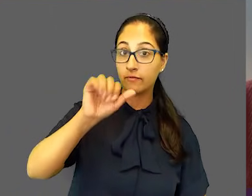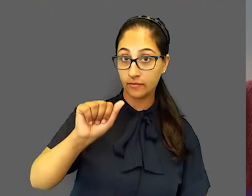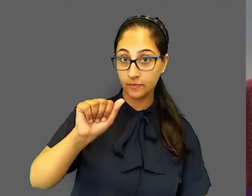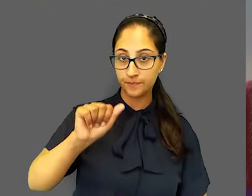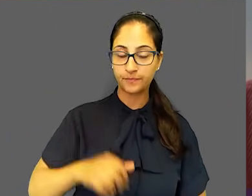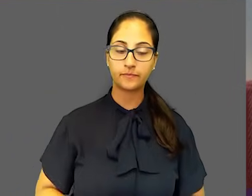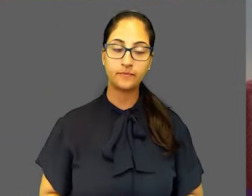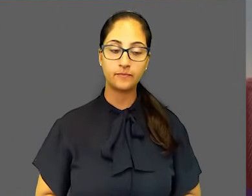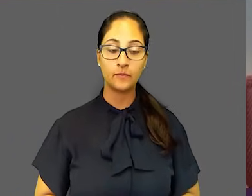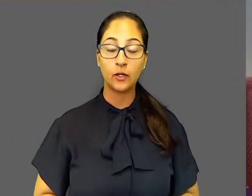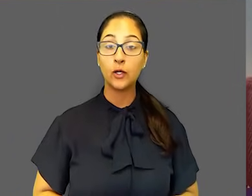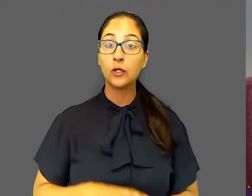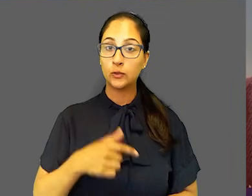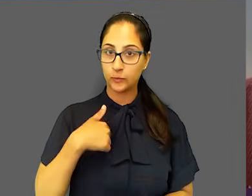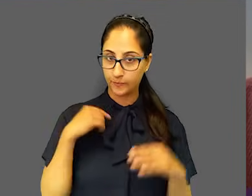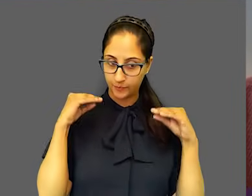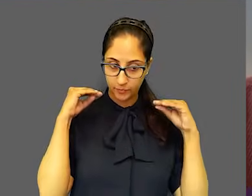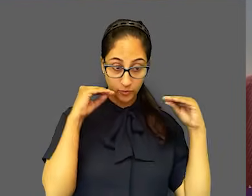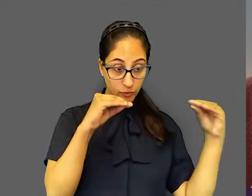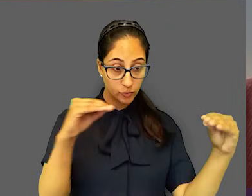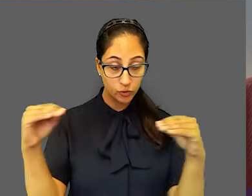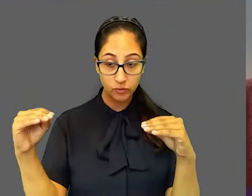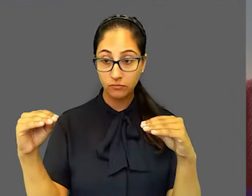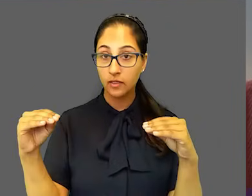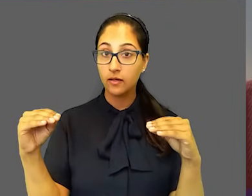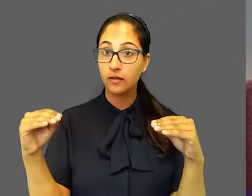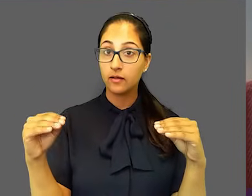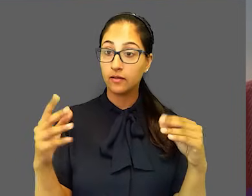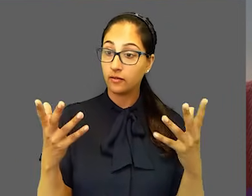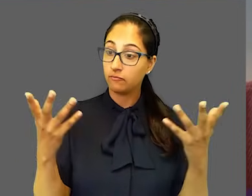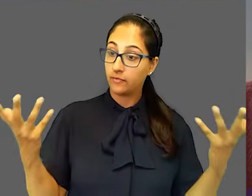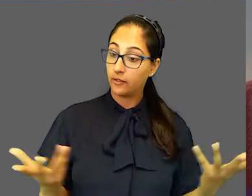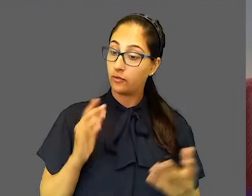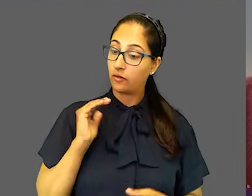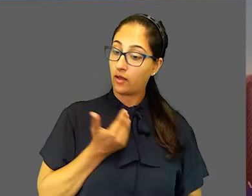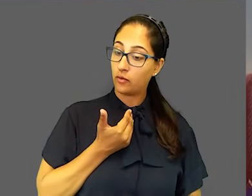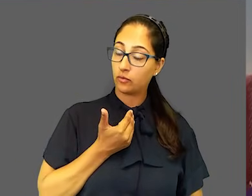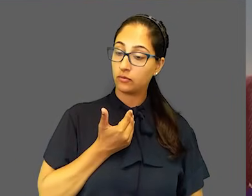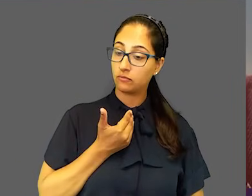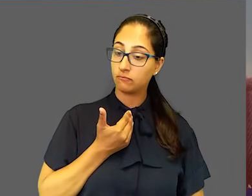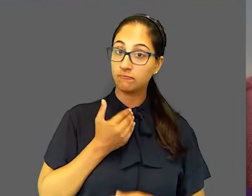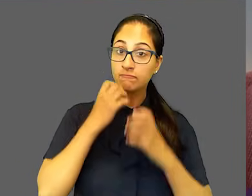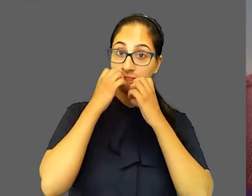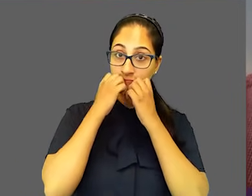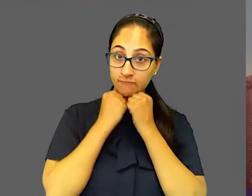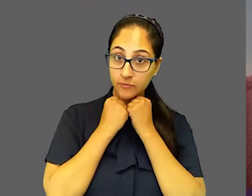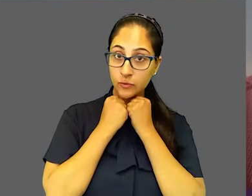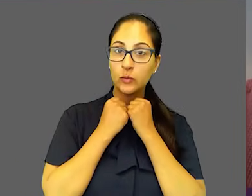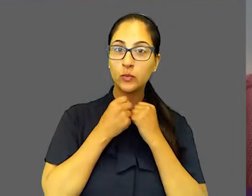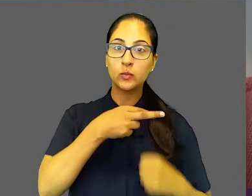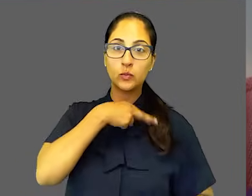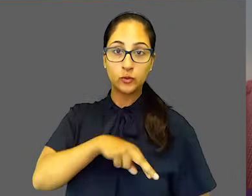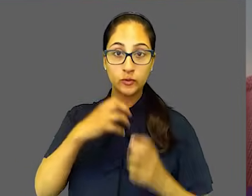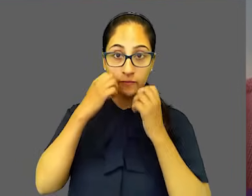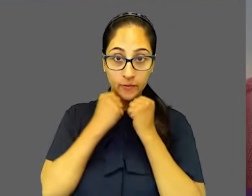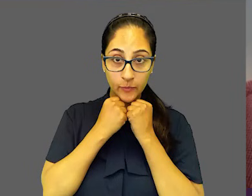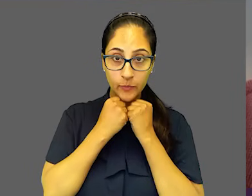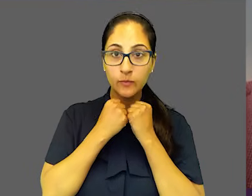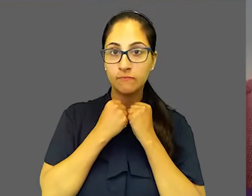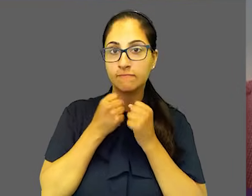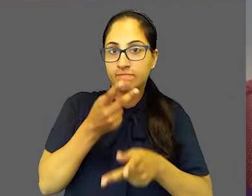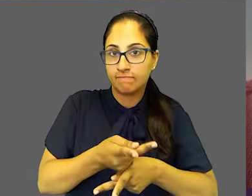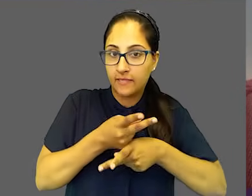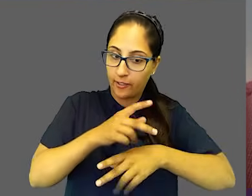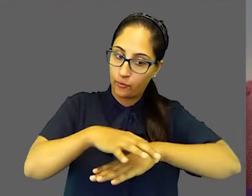the Muslim tradition, that we are meant to be custodians of the earth. And so after that class, this student came up to me